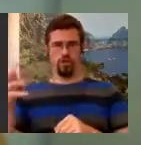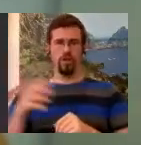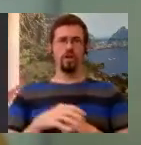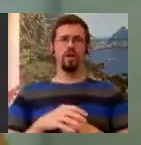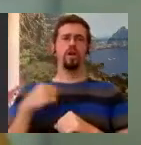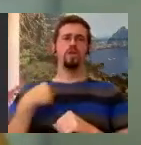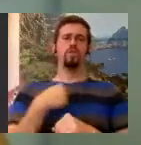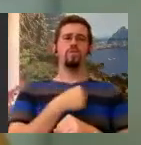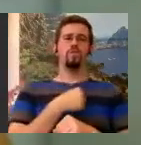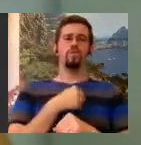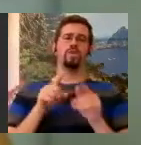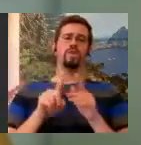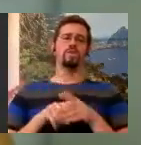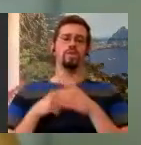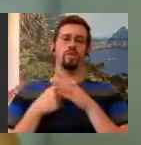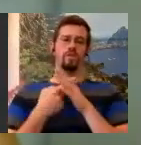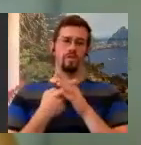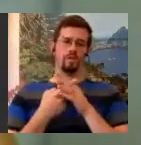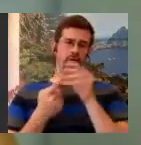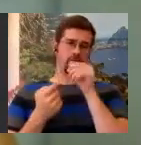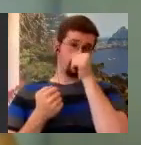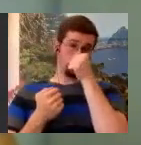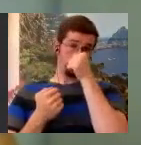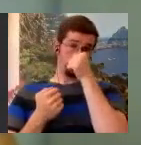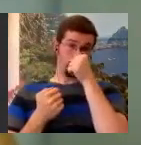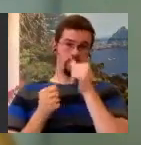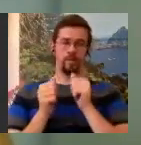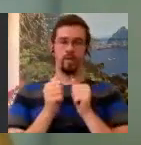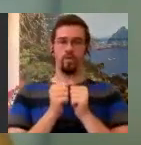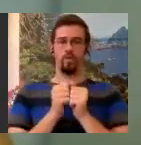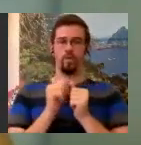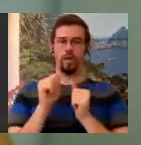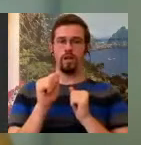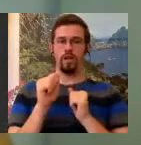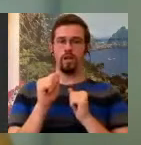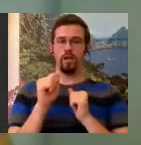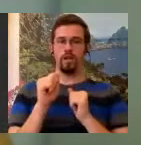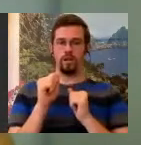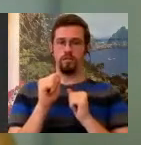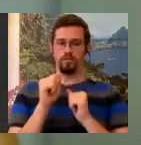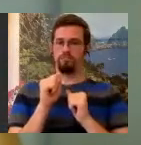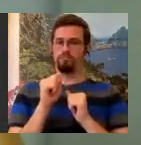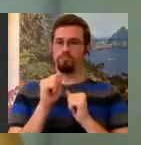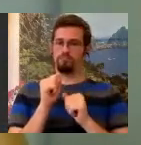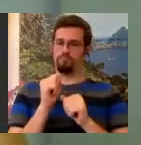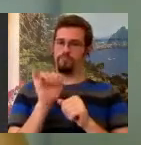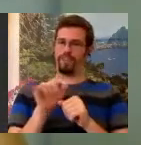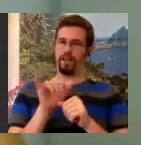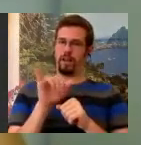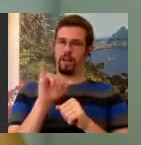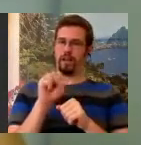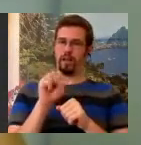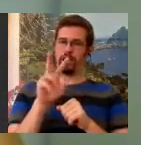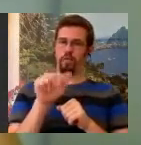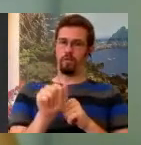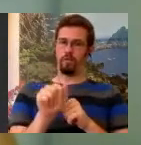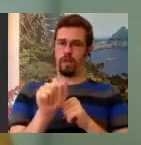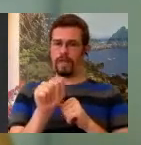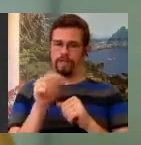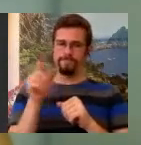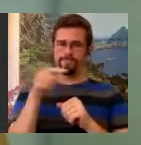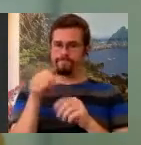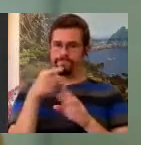started from the organization of ISWA in order to find